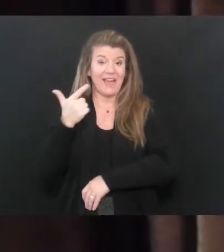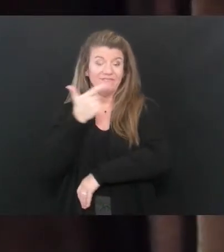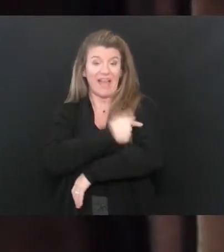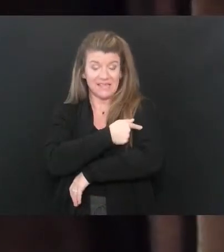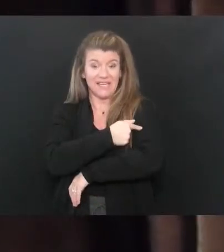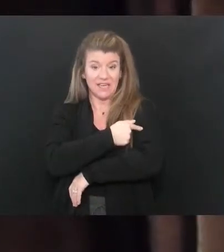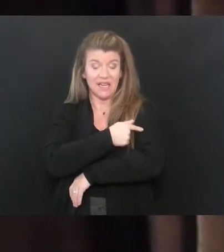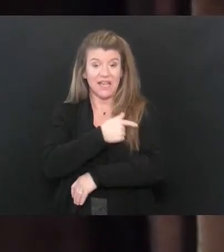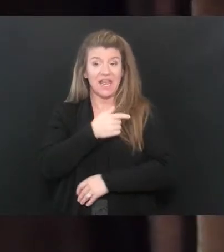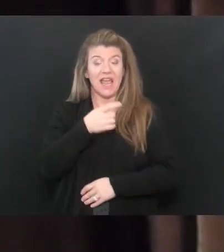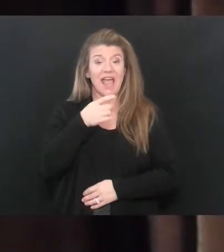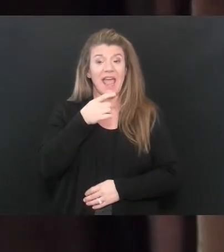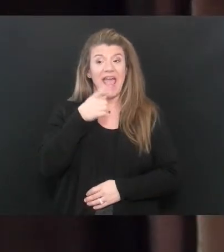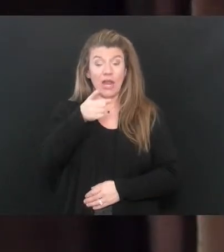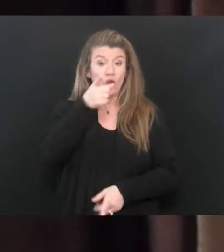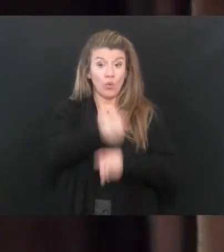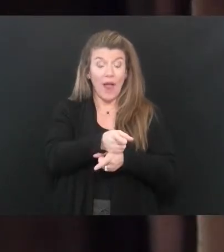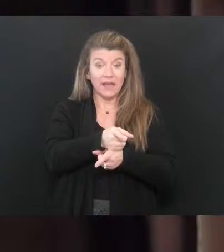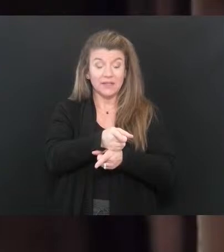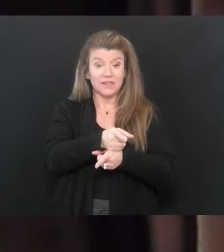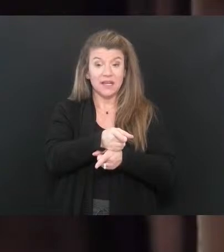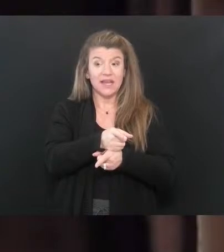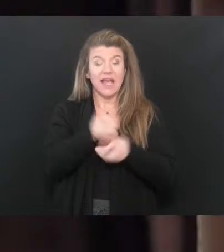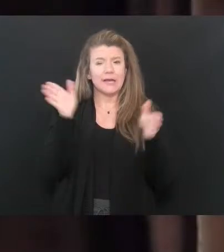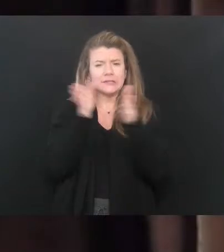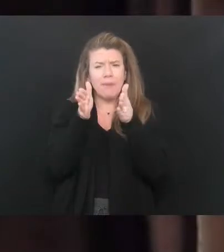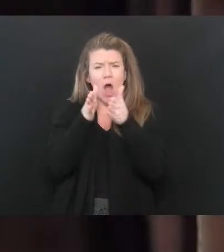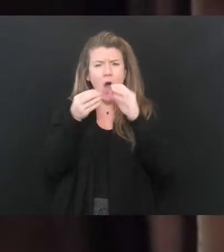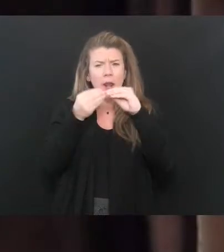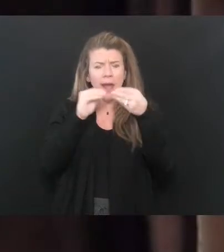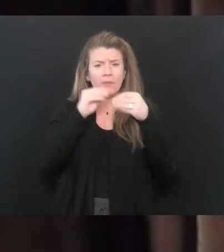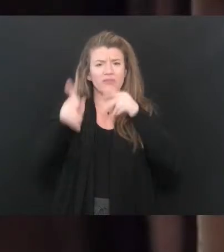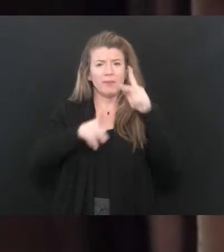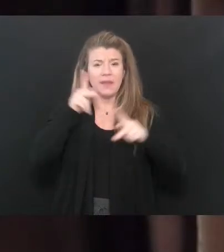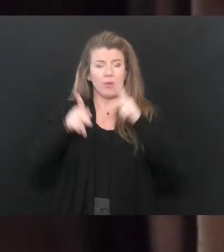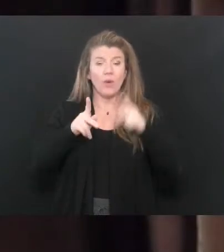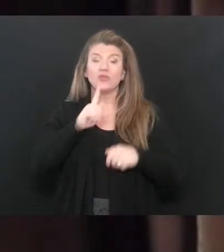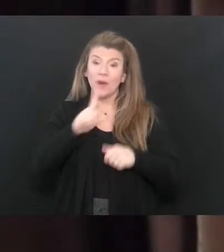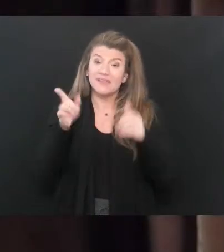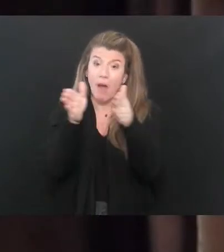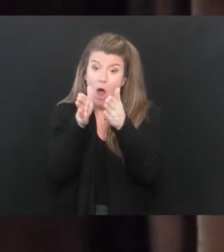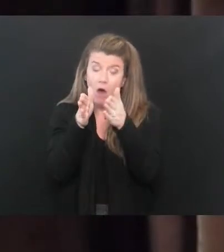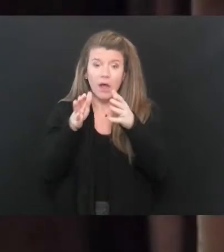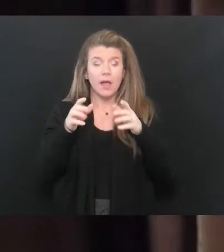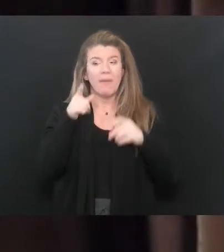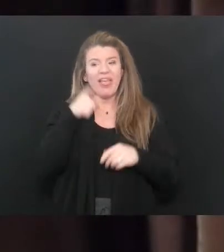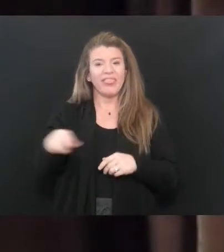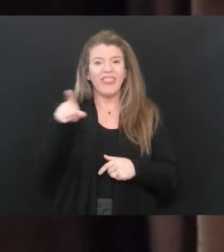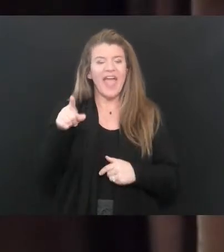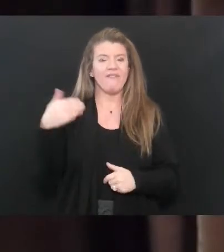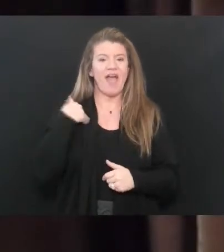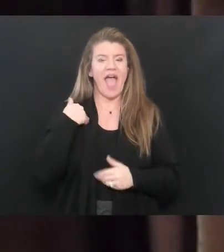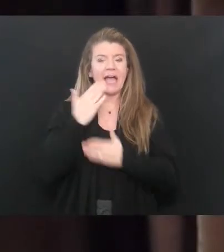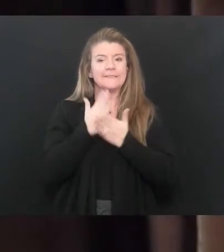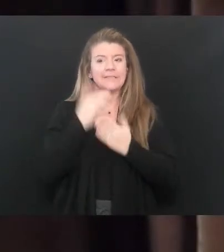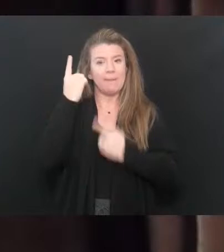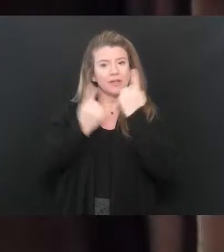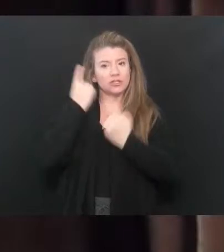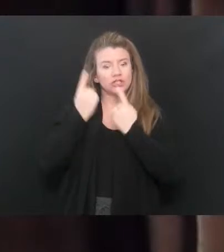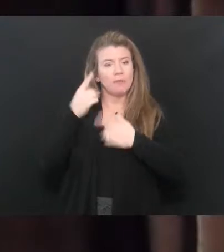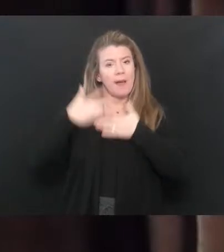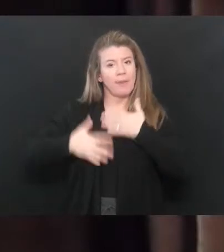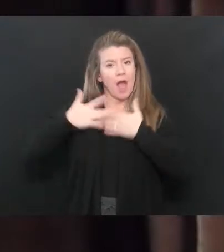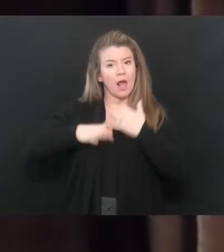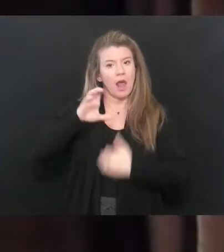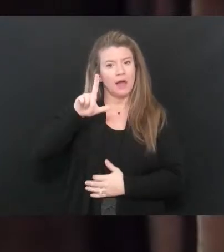vaccine. And you're right, in a small number of people, really small, there has been some concern about blood